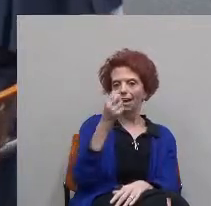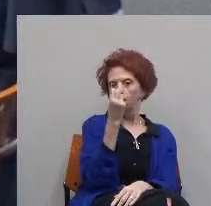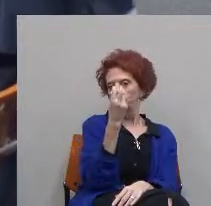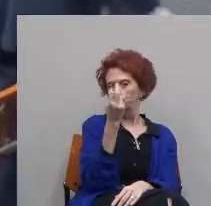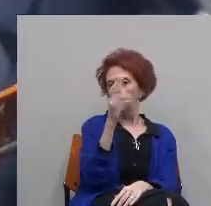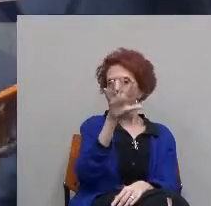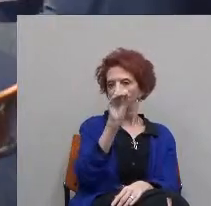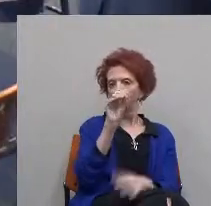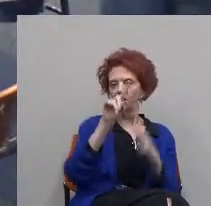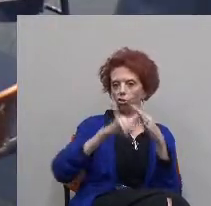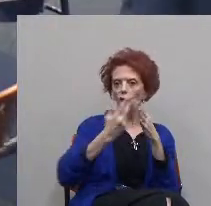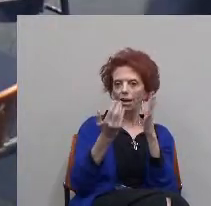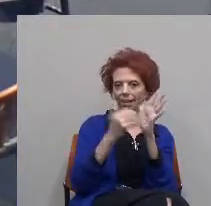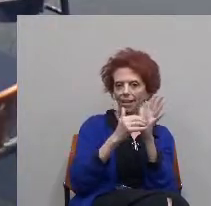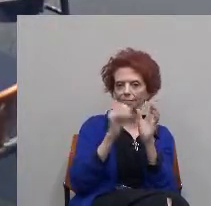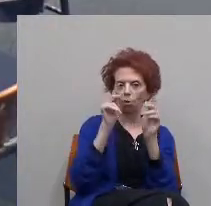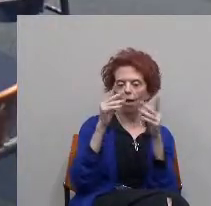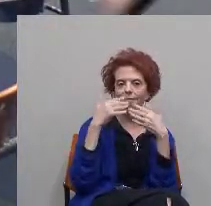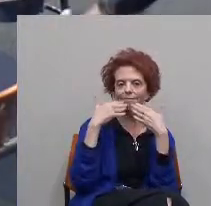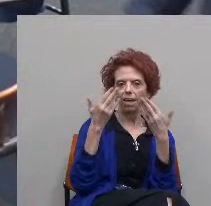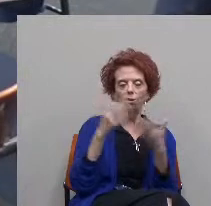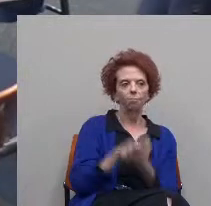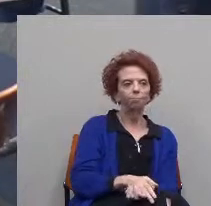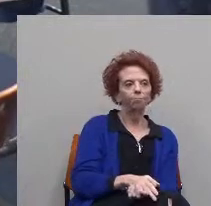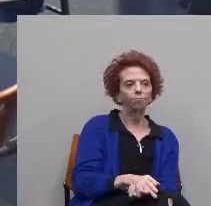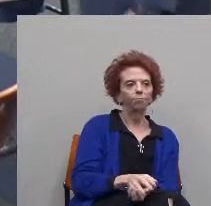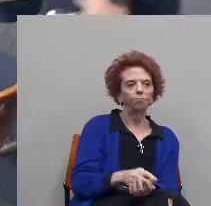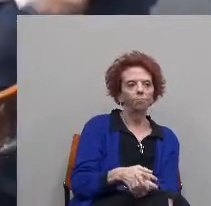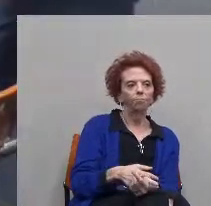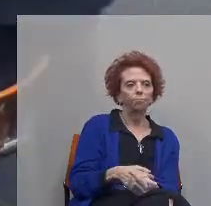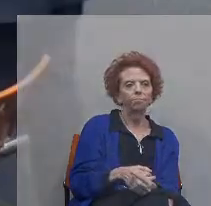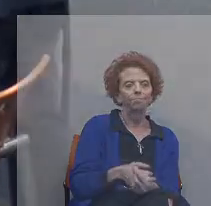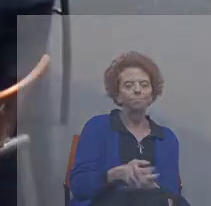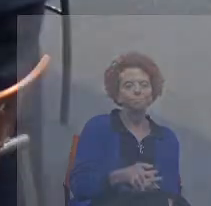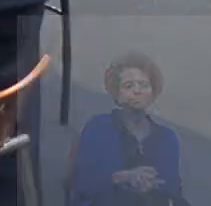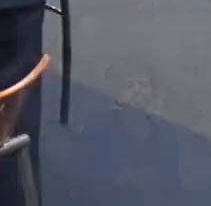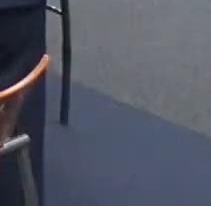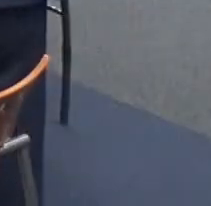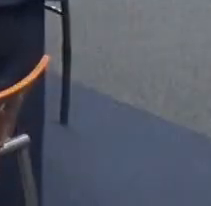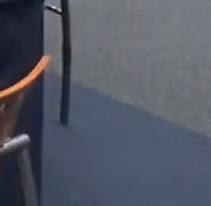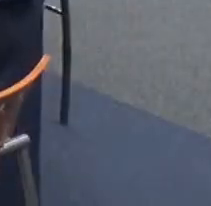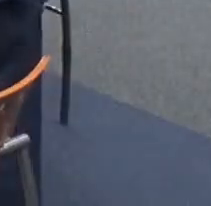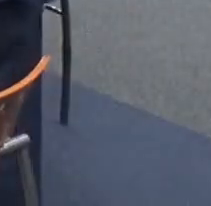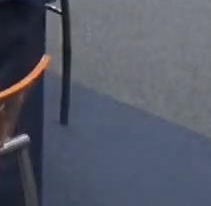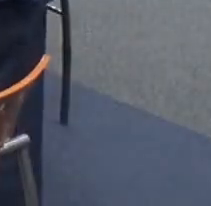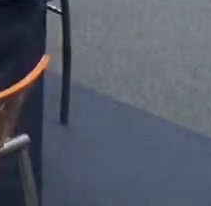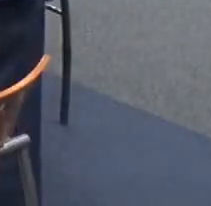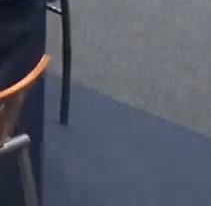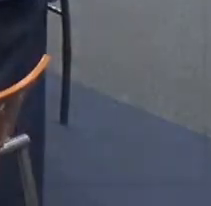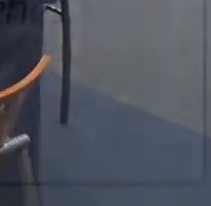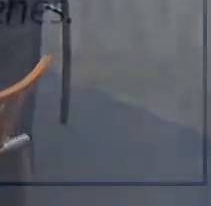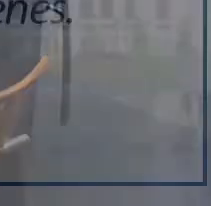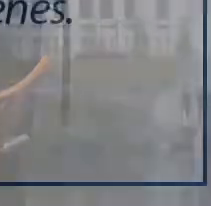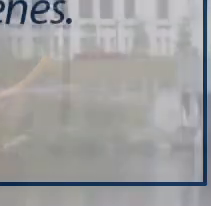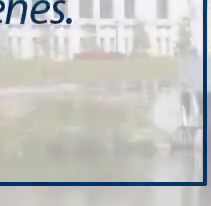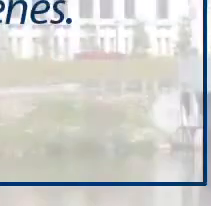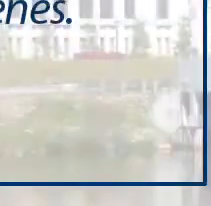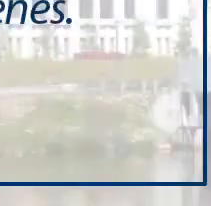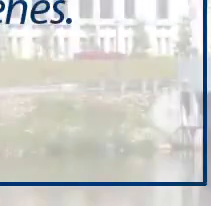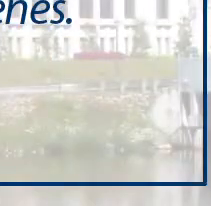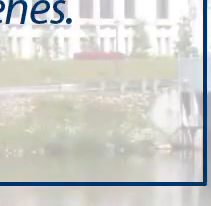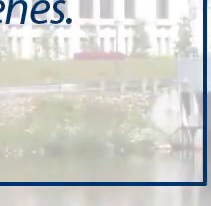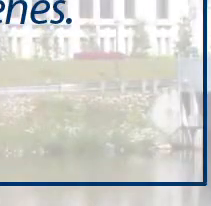back at 12:15. Thank you. Come on, 2 hours.